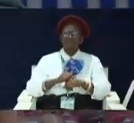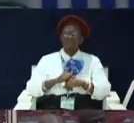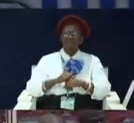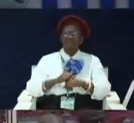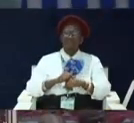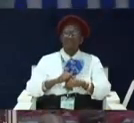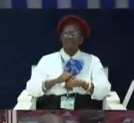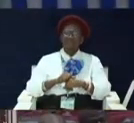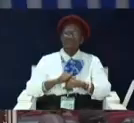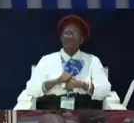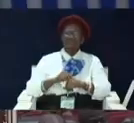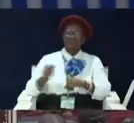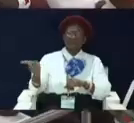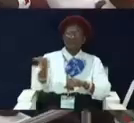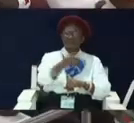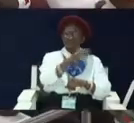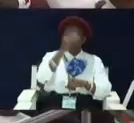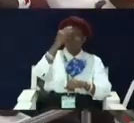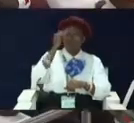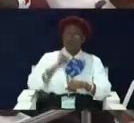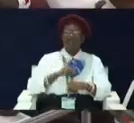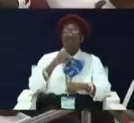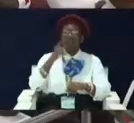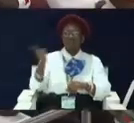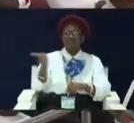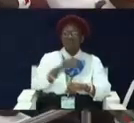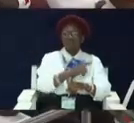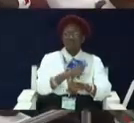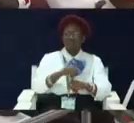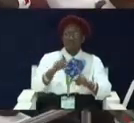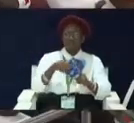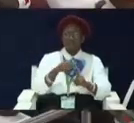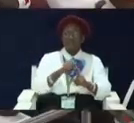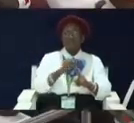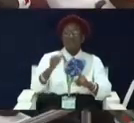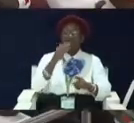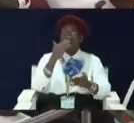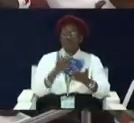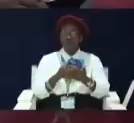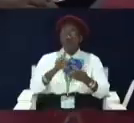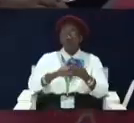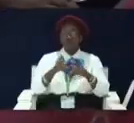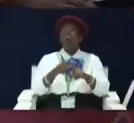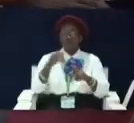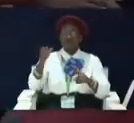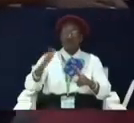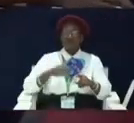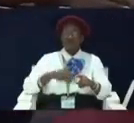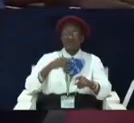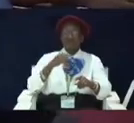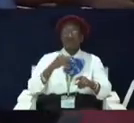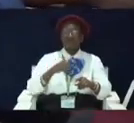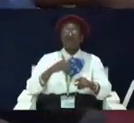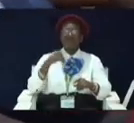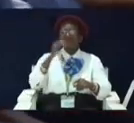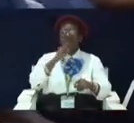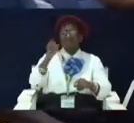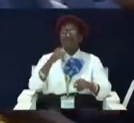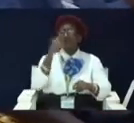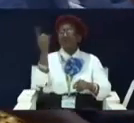You know, I told you about a good friend of mine who is always answering